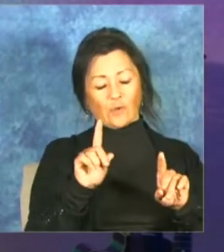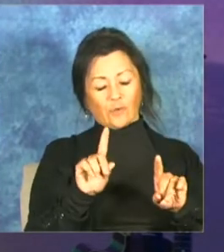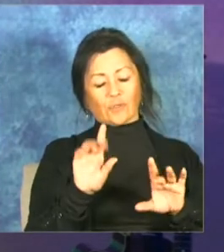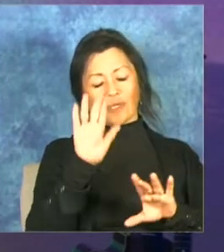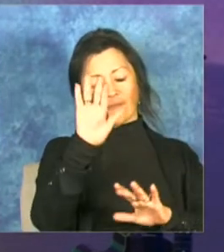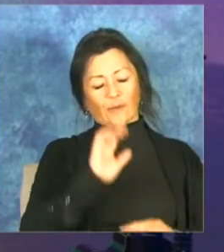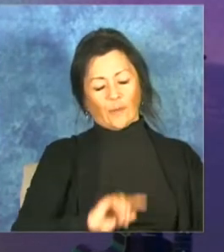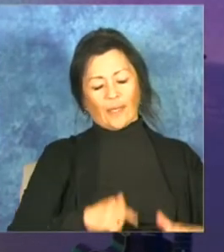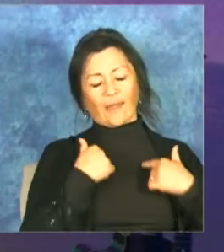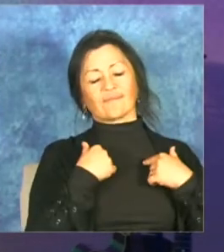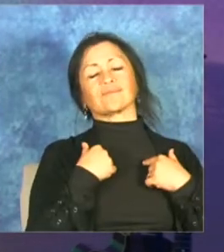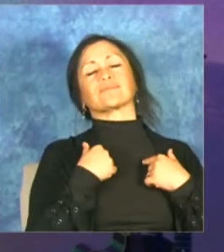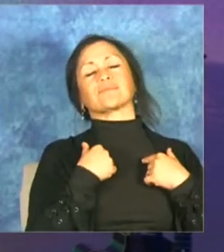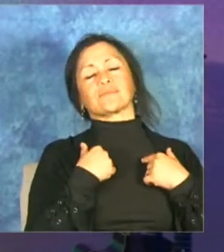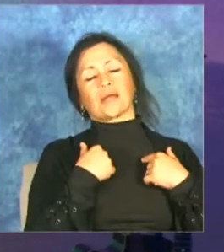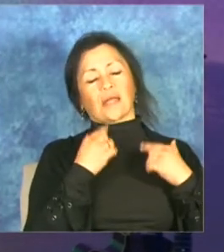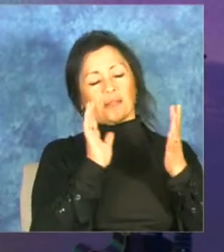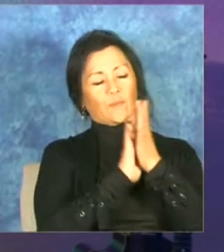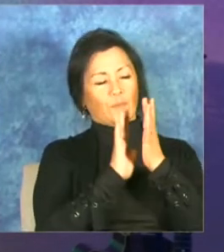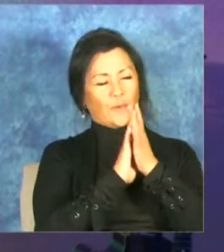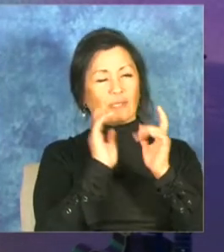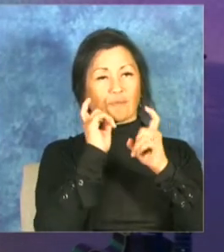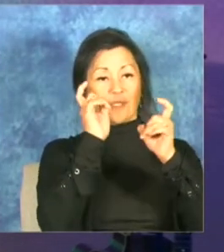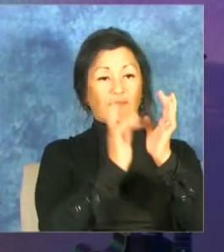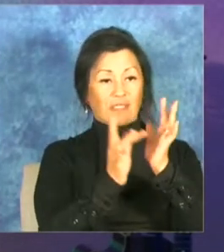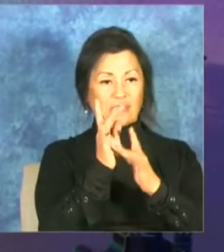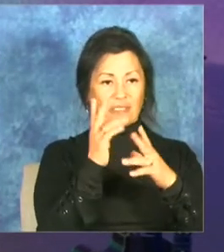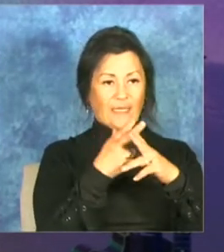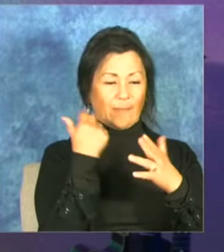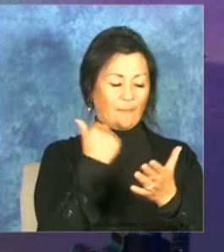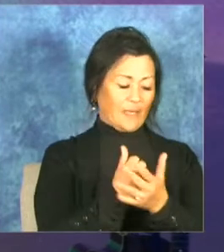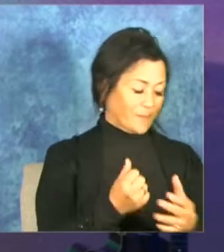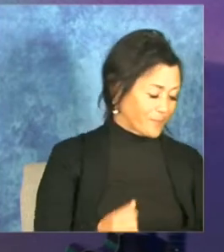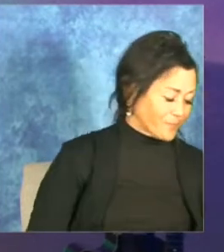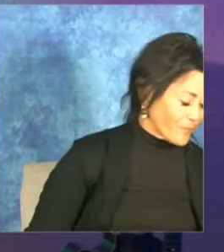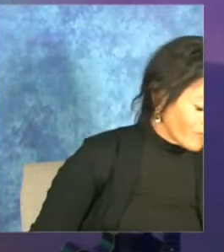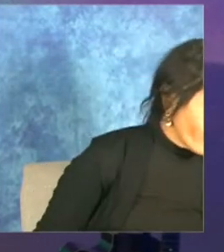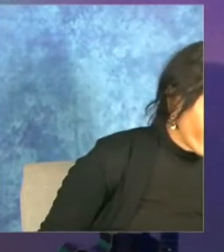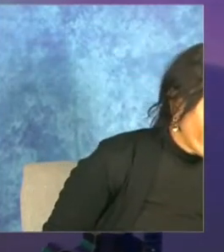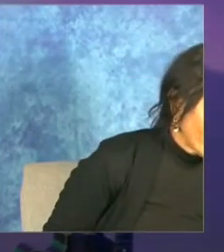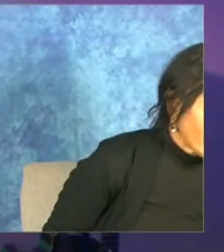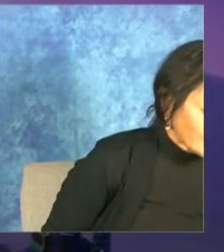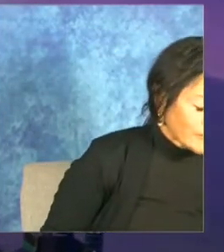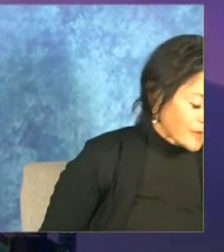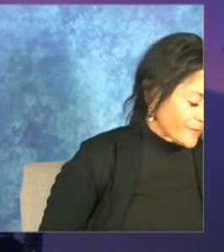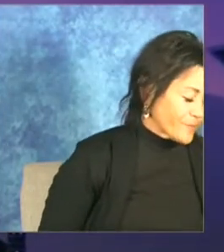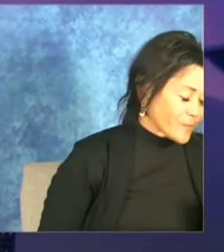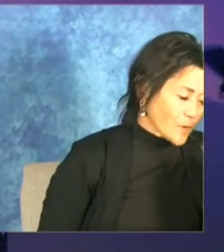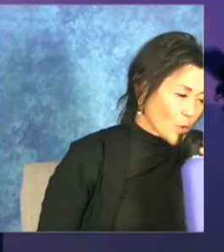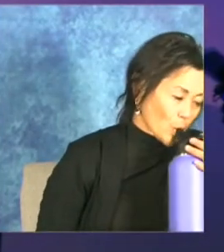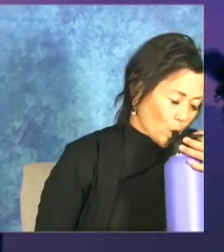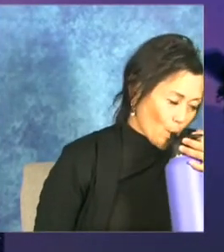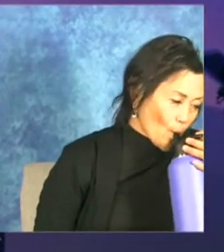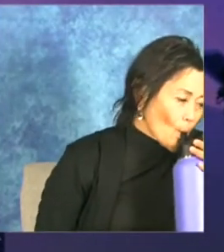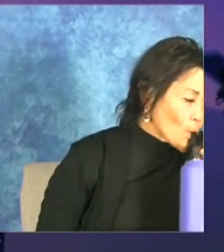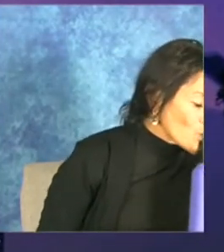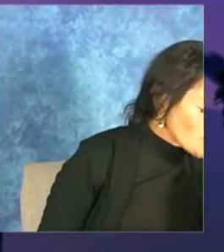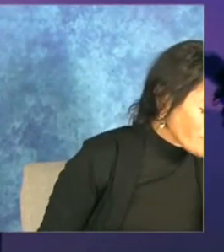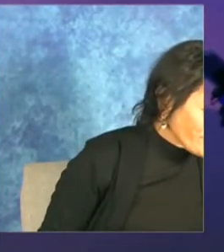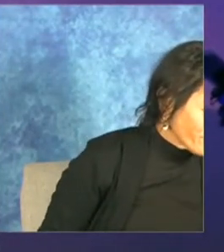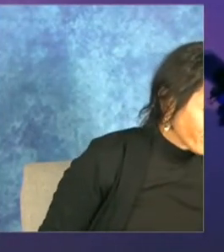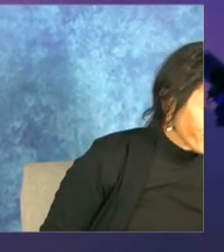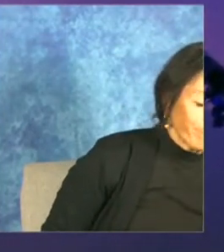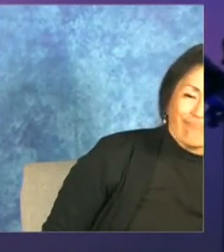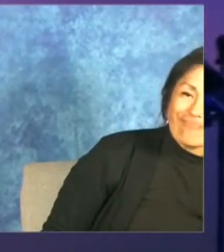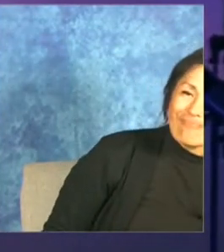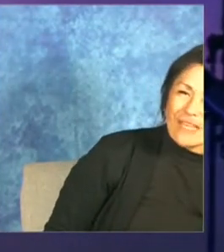in their life. And we give you the praise in Jesus' name. Amen. We are continuing a five-part series